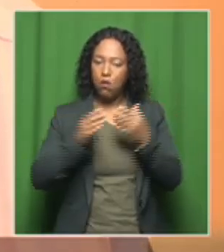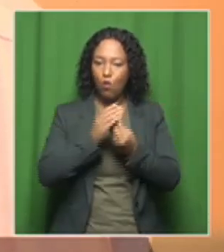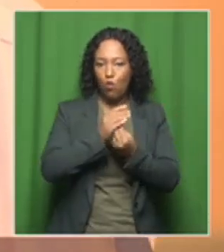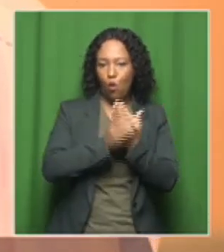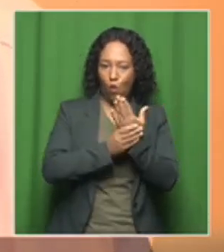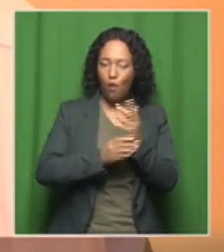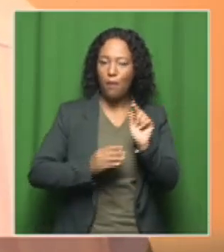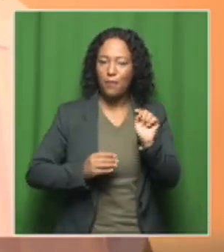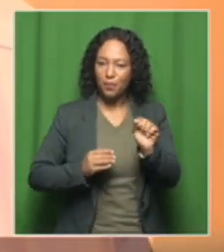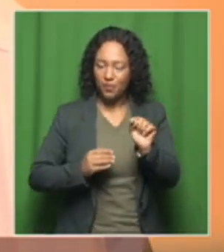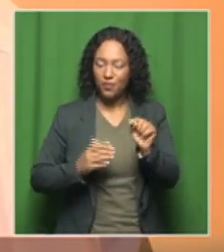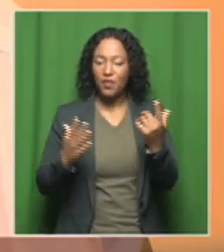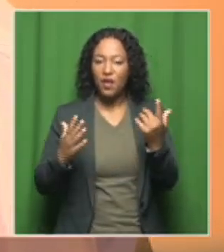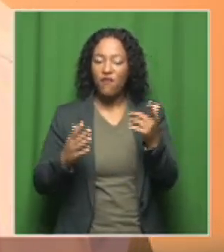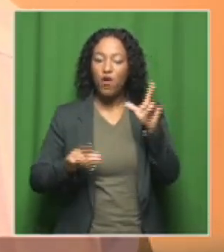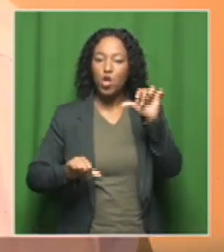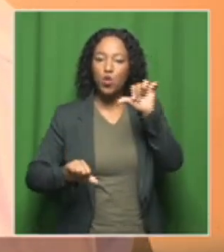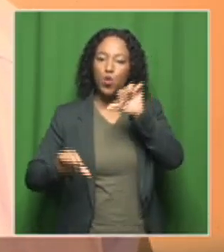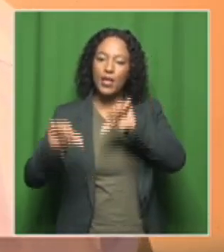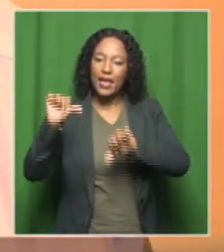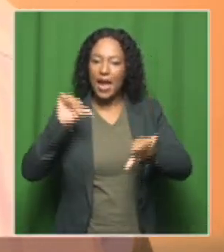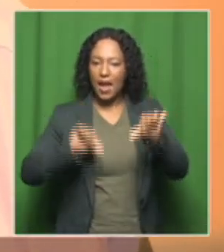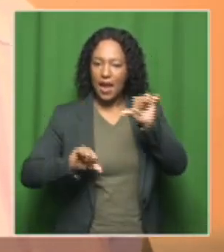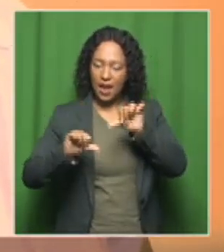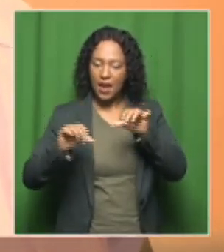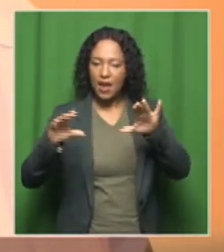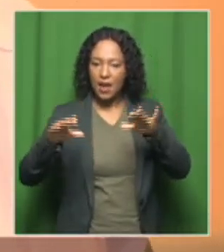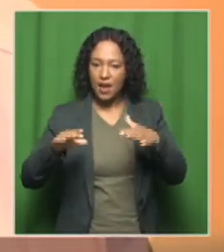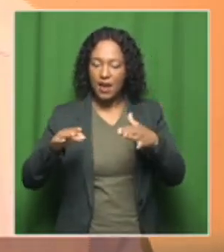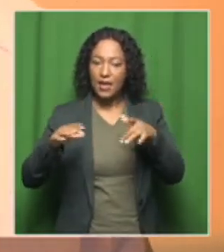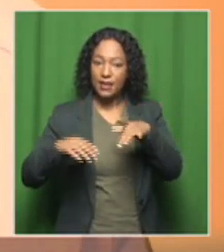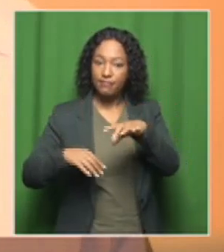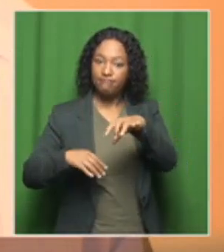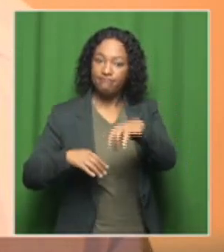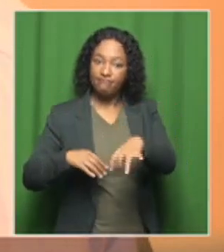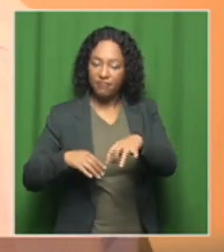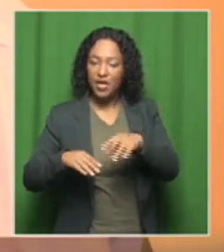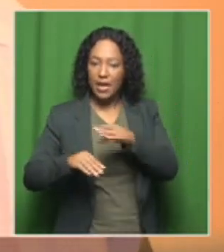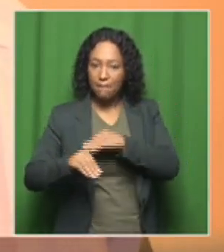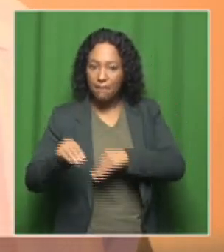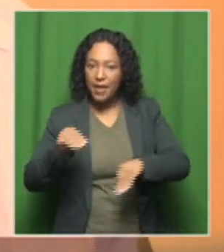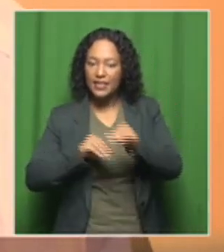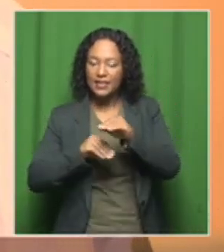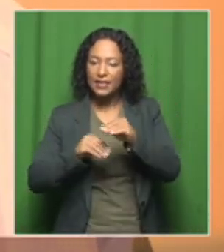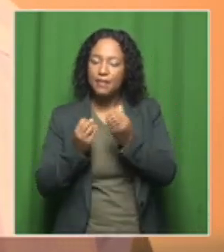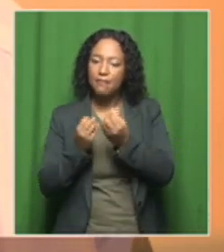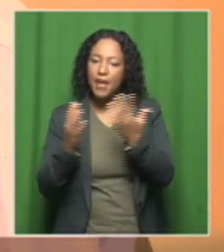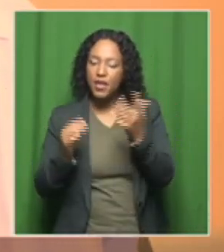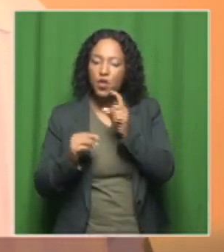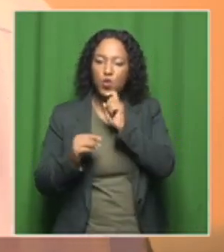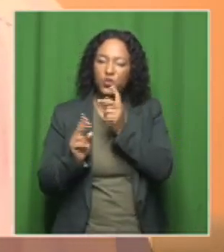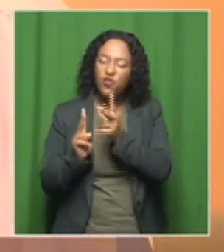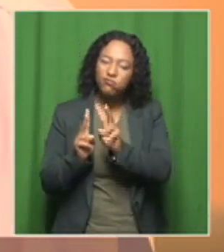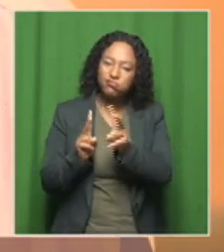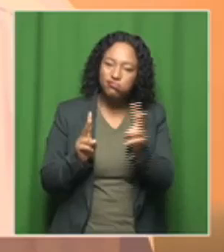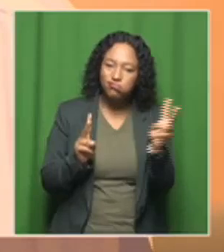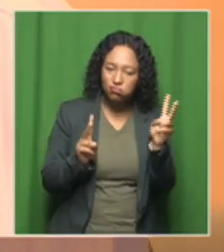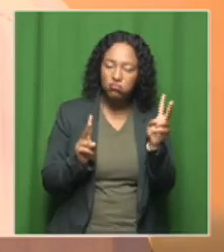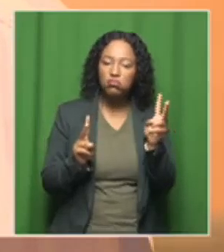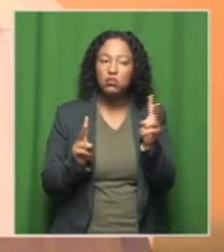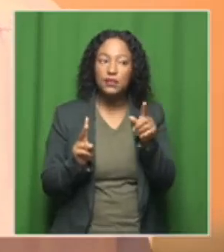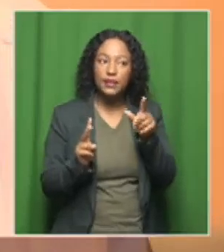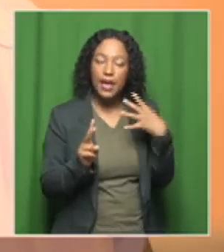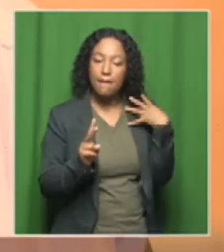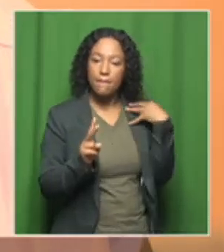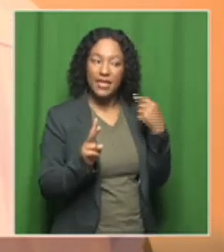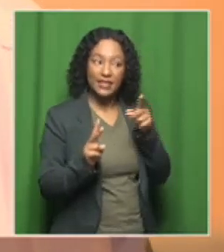elements of the nuclear cycle as a whole. Clearly this reactor and its replacement, the multipurpose reactor, which has been approved by Cabinet, which we should